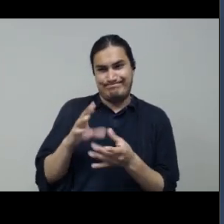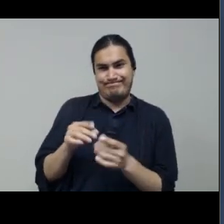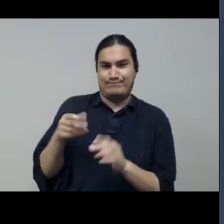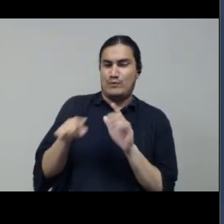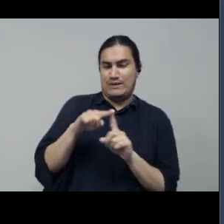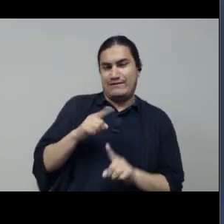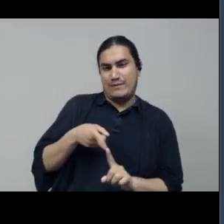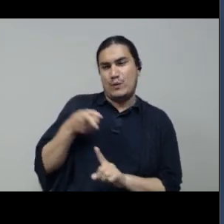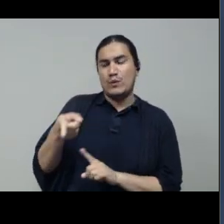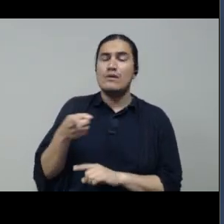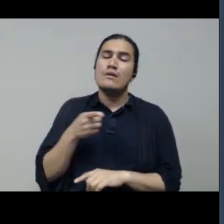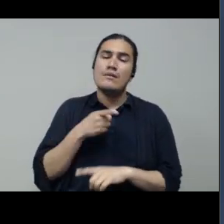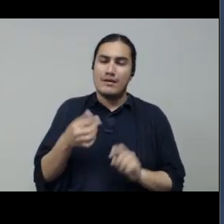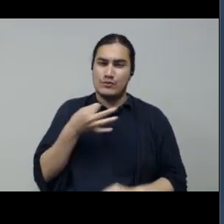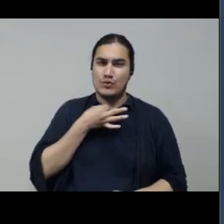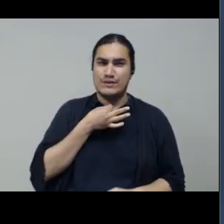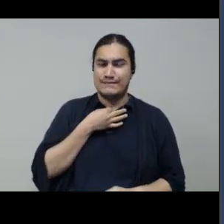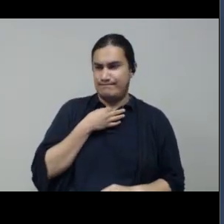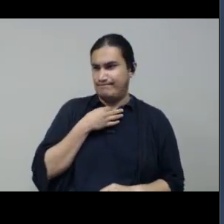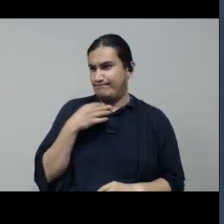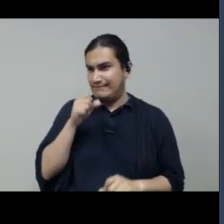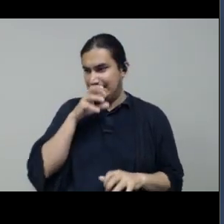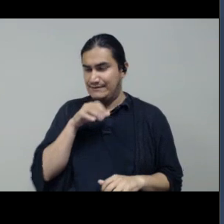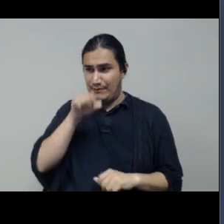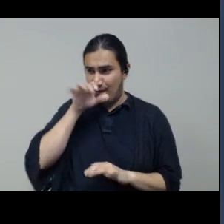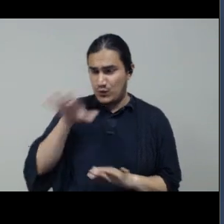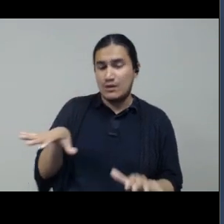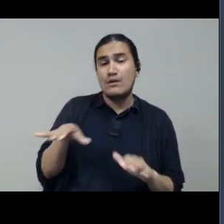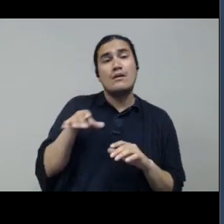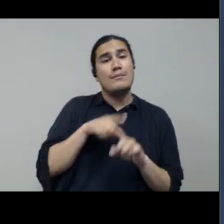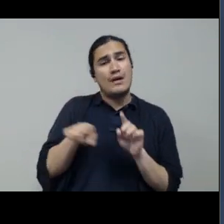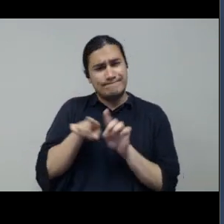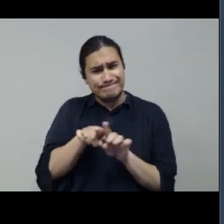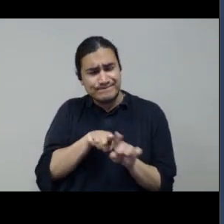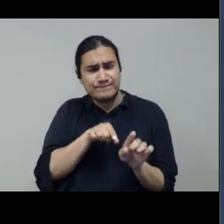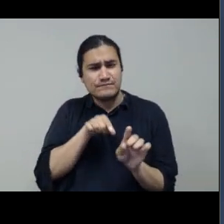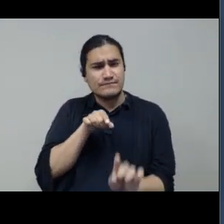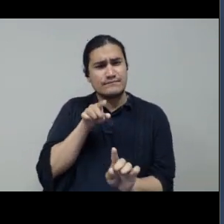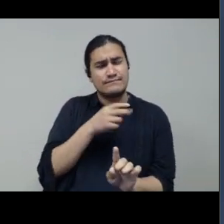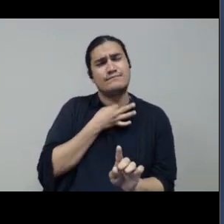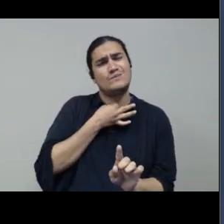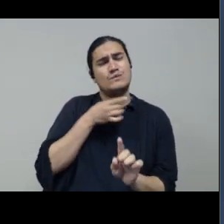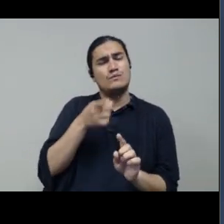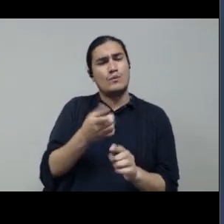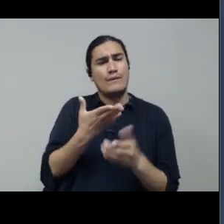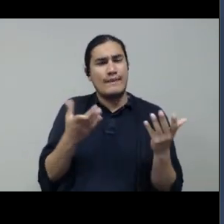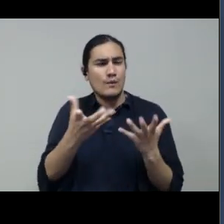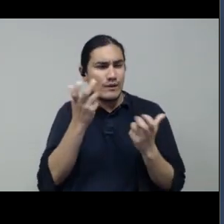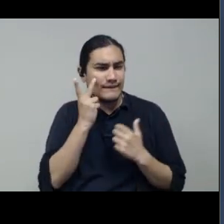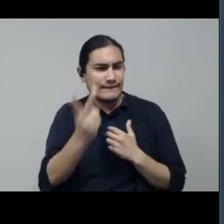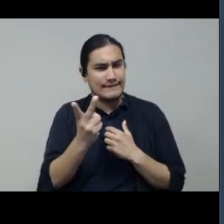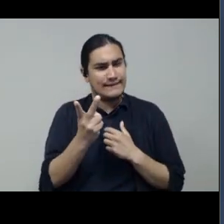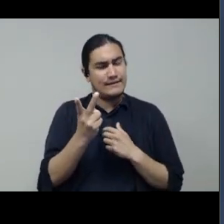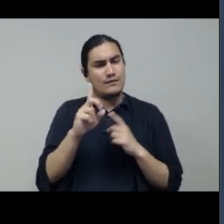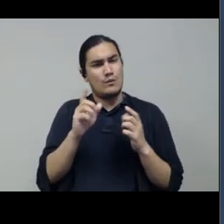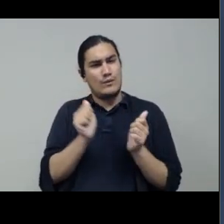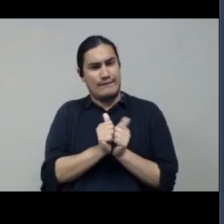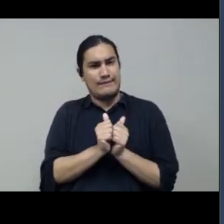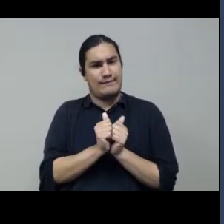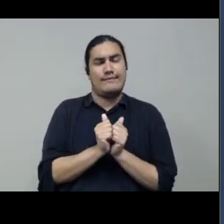to see, bless you, Douglas, like to see from your California Transportation Commission to